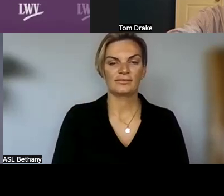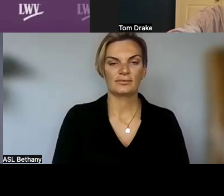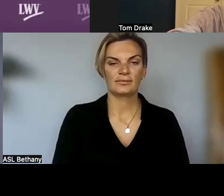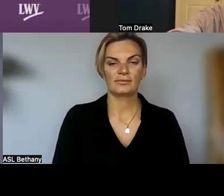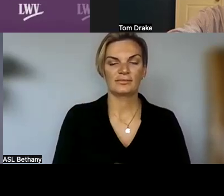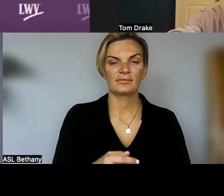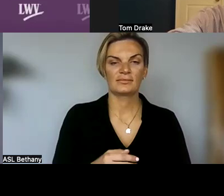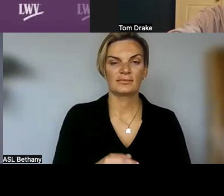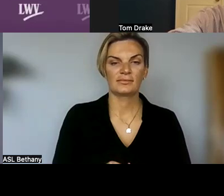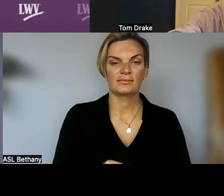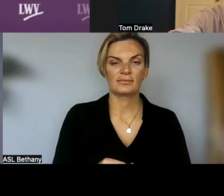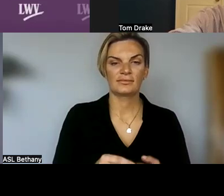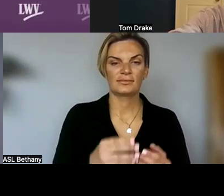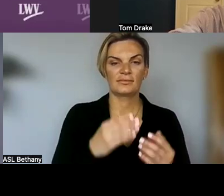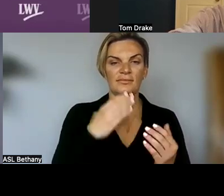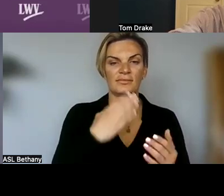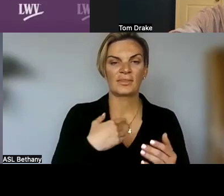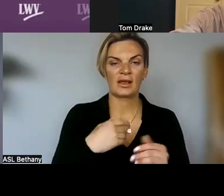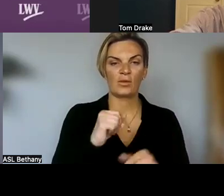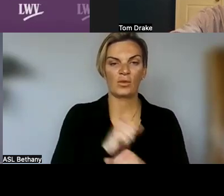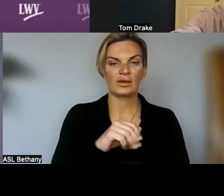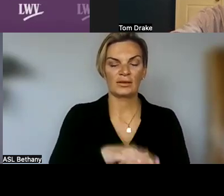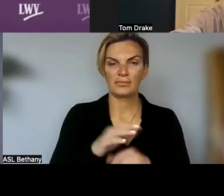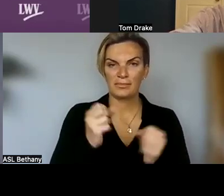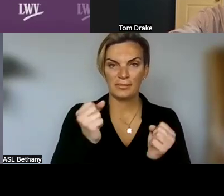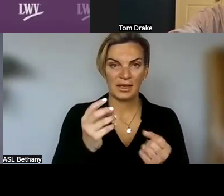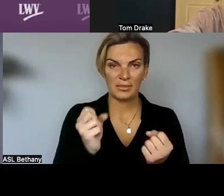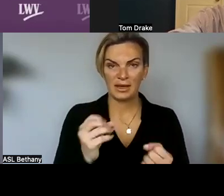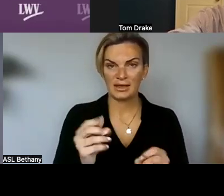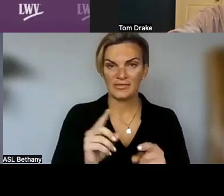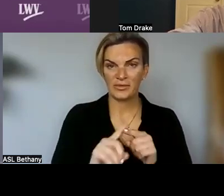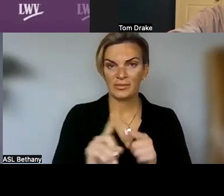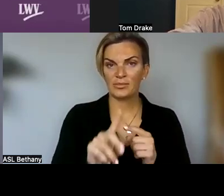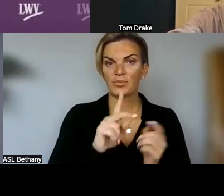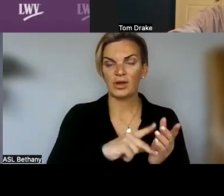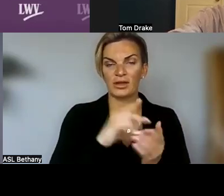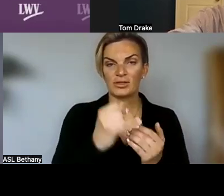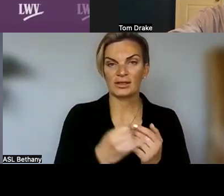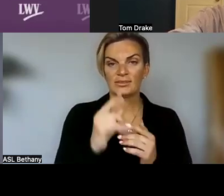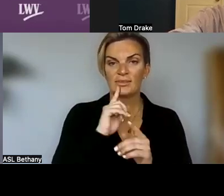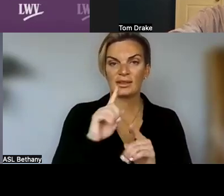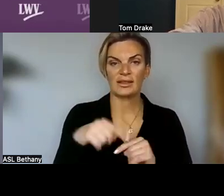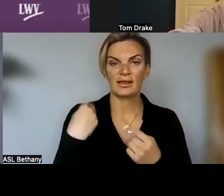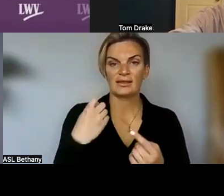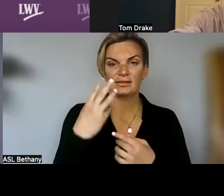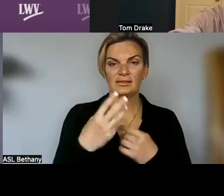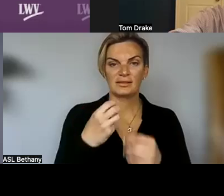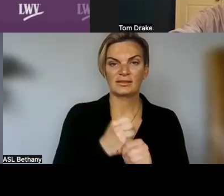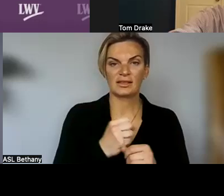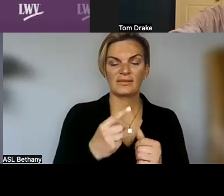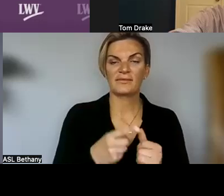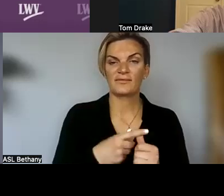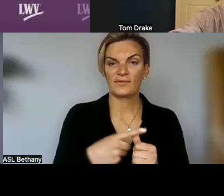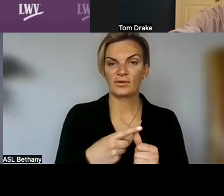Thank you for that question. I've worked on many projects over the last 6 years. I mean, the first one that was handed to me